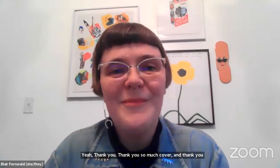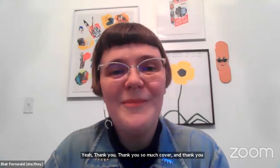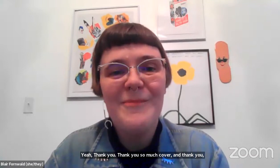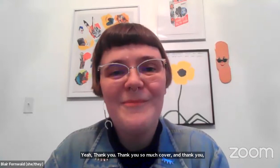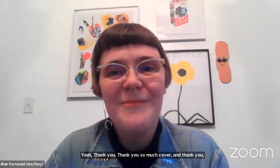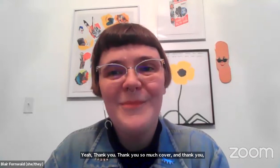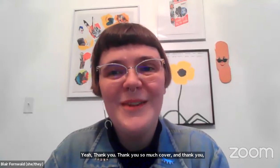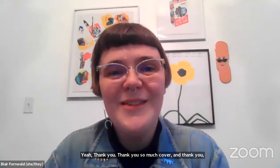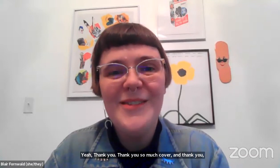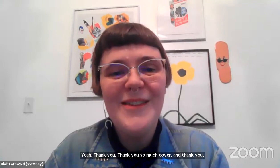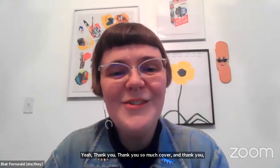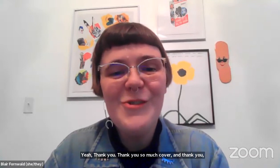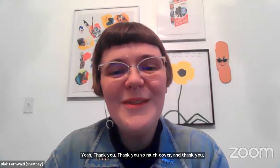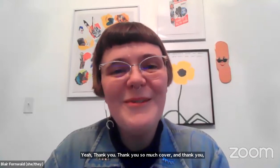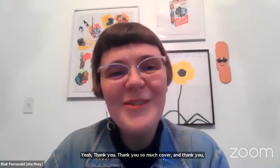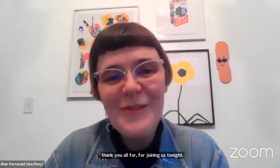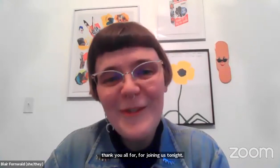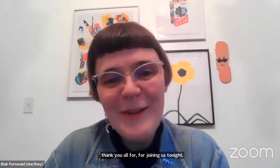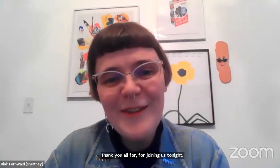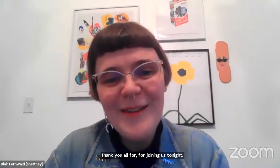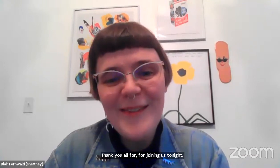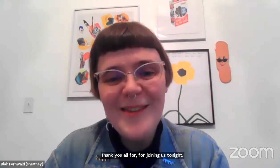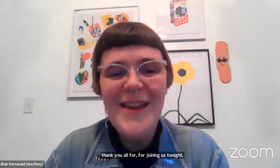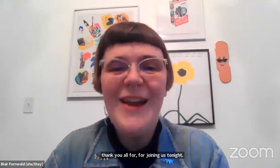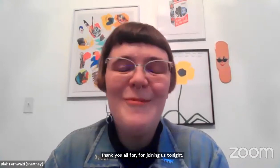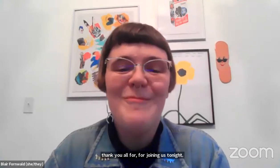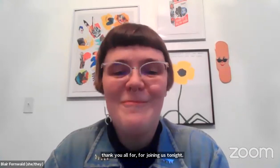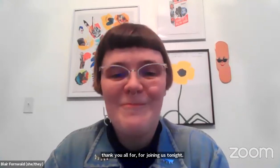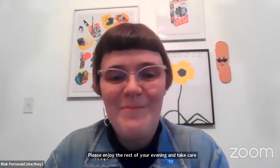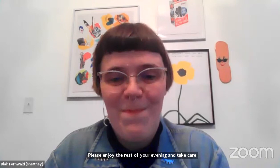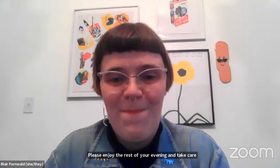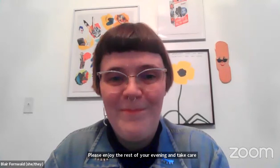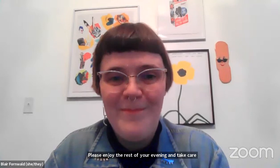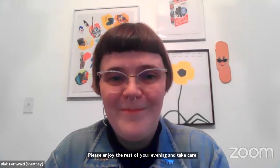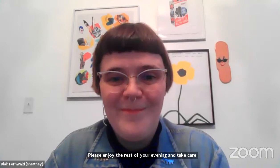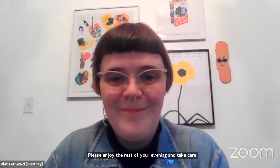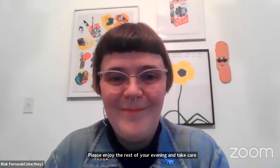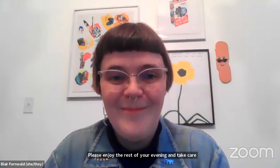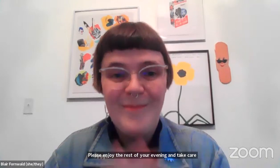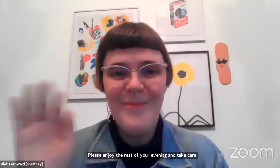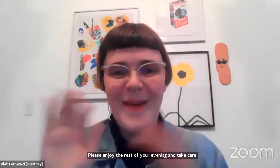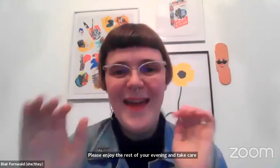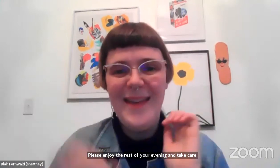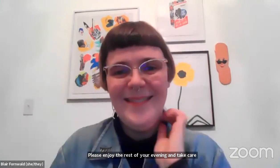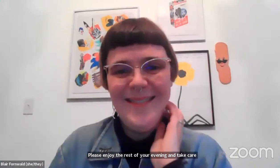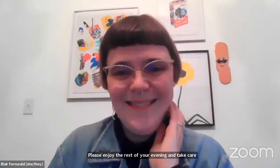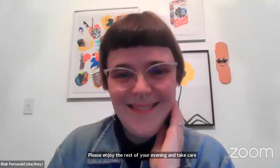tonight. Please enjoy the rest of your evening and take care. Bye, everyone.